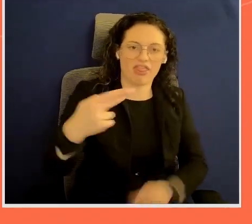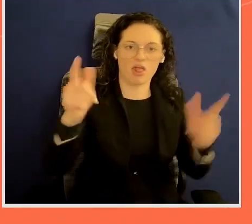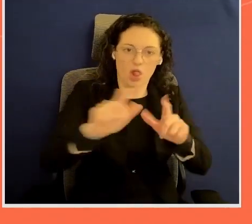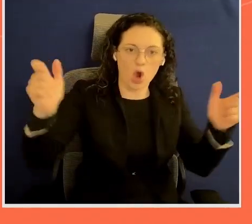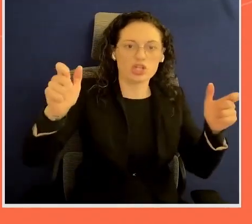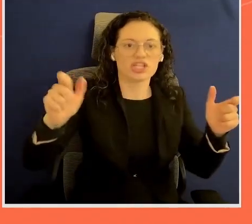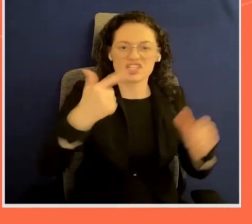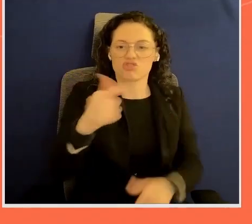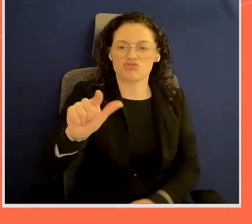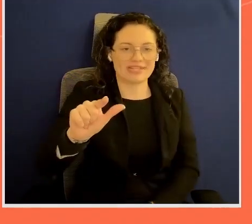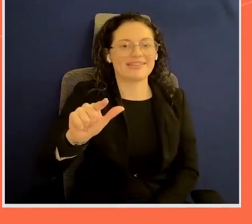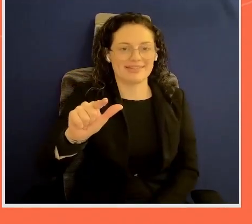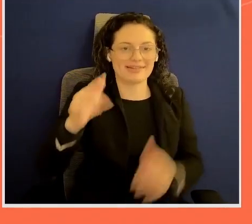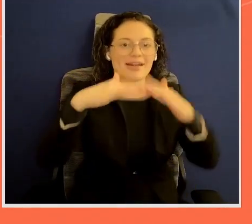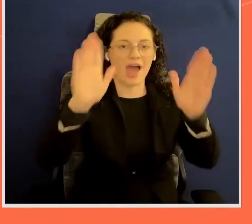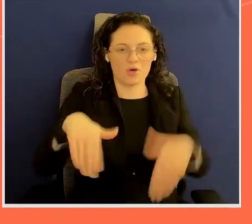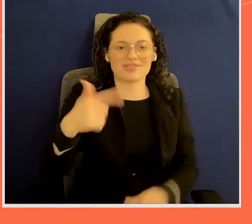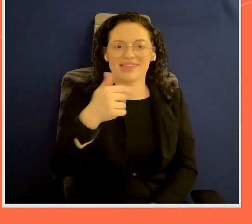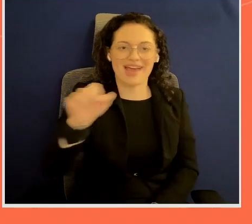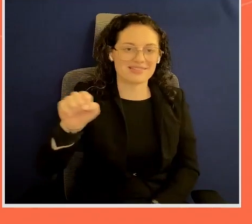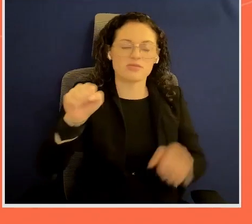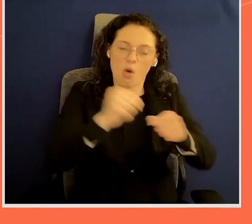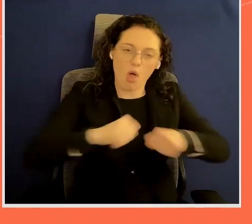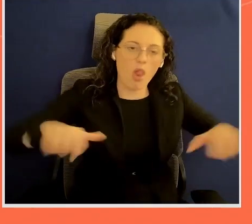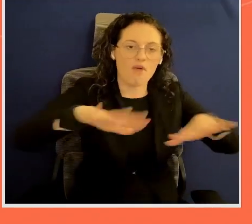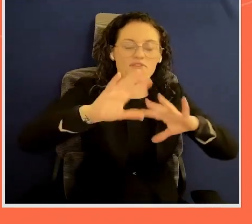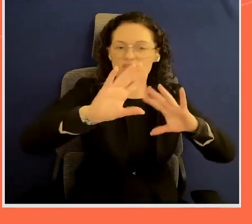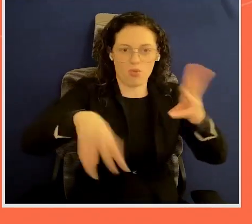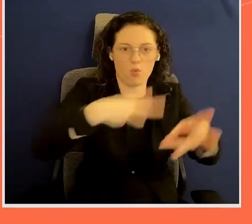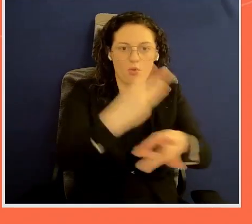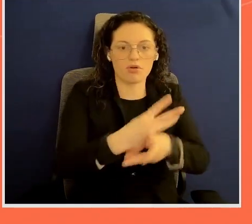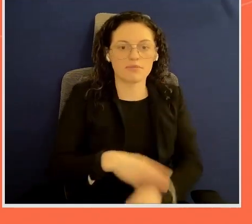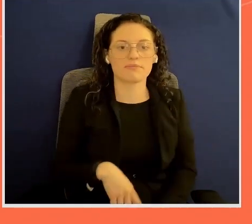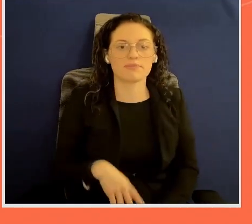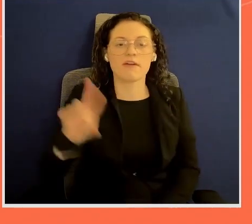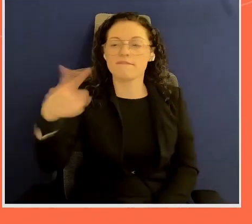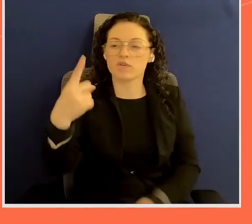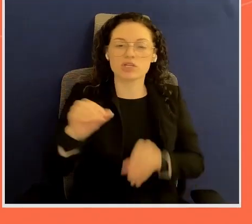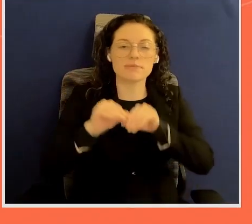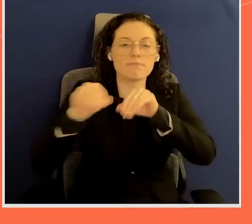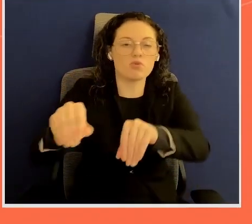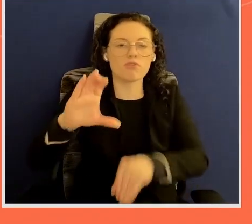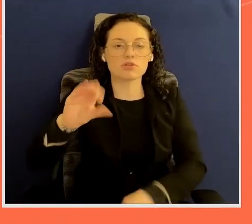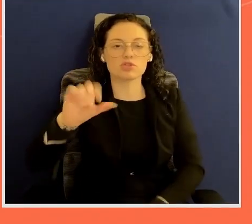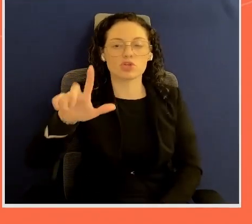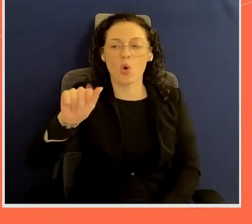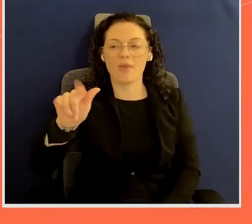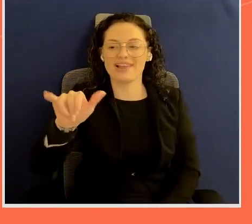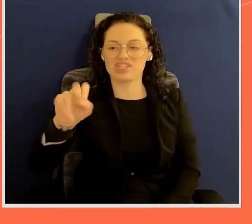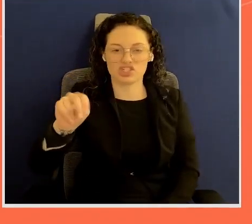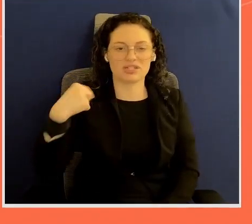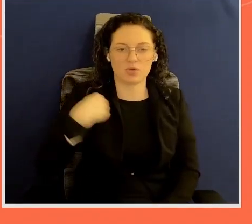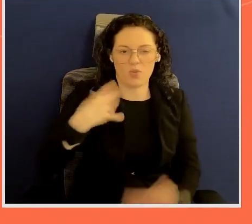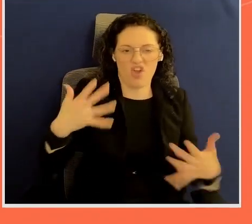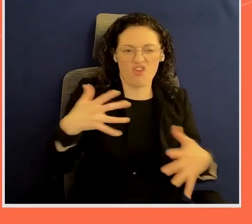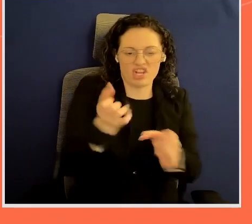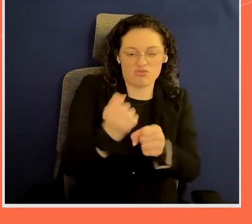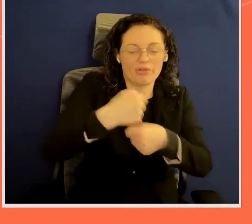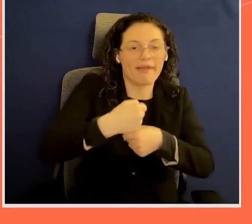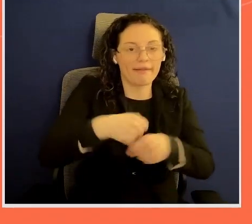this delicate interconnection of an ecosystem. This conference, unlike many around the